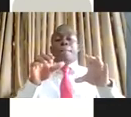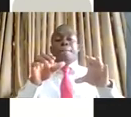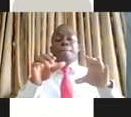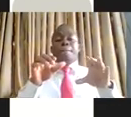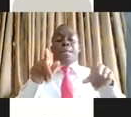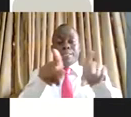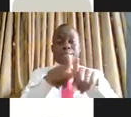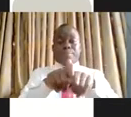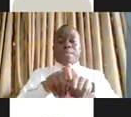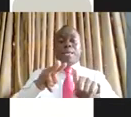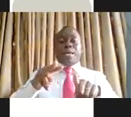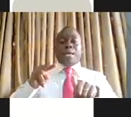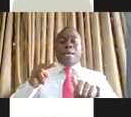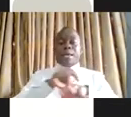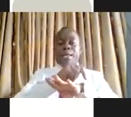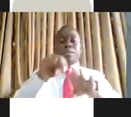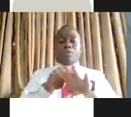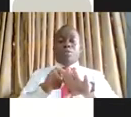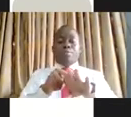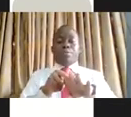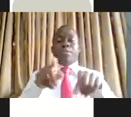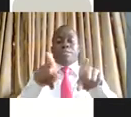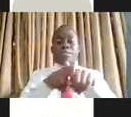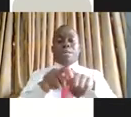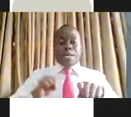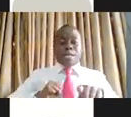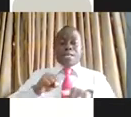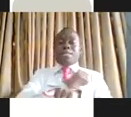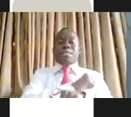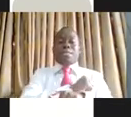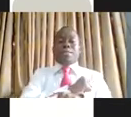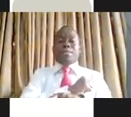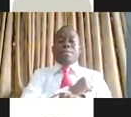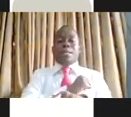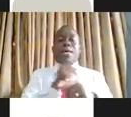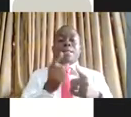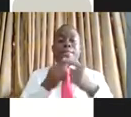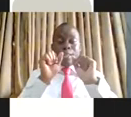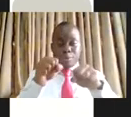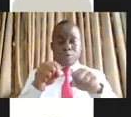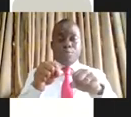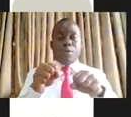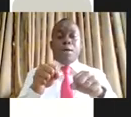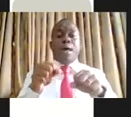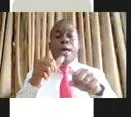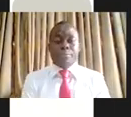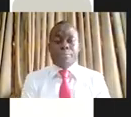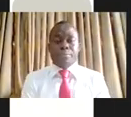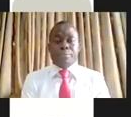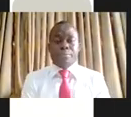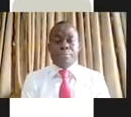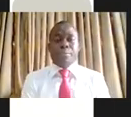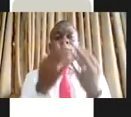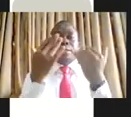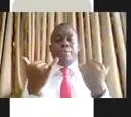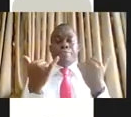Senate choose. So no strong views, but other members can have their own views on that. Now,